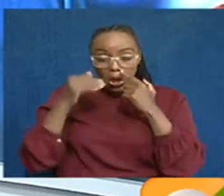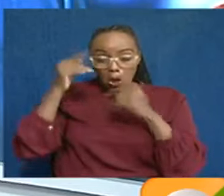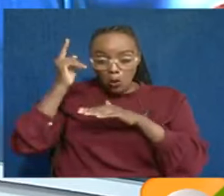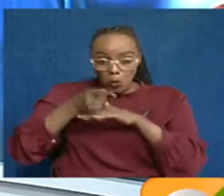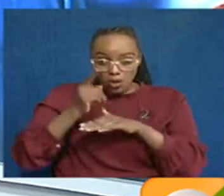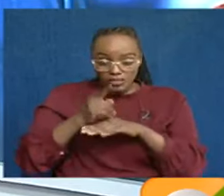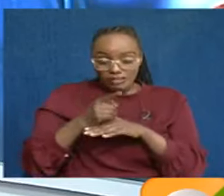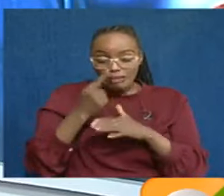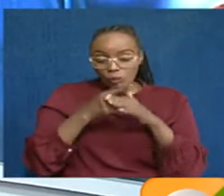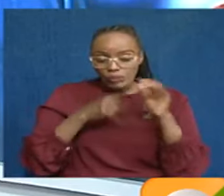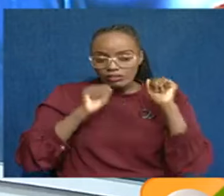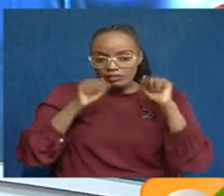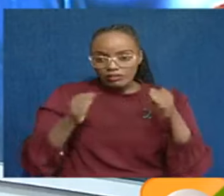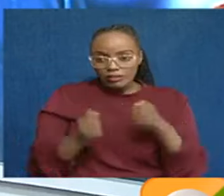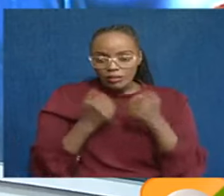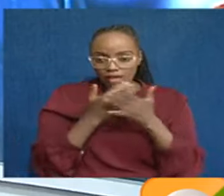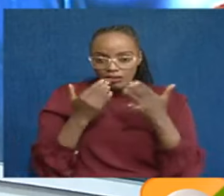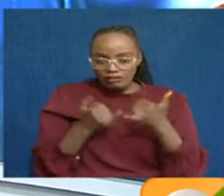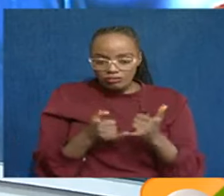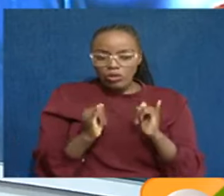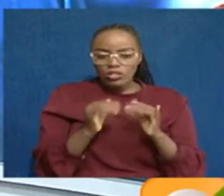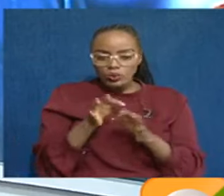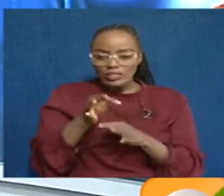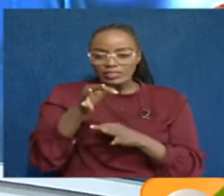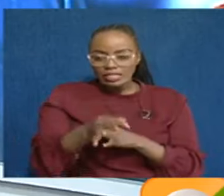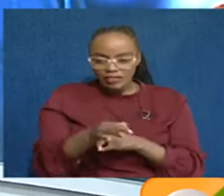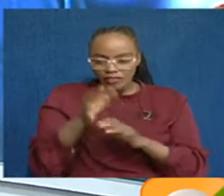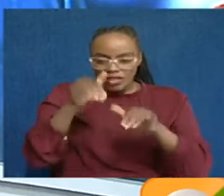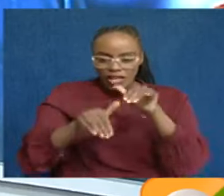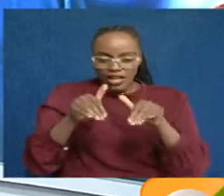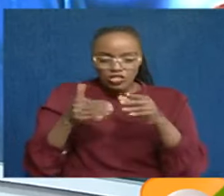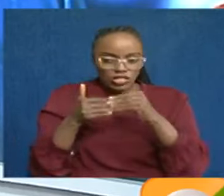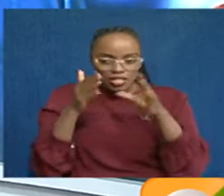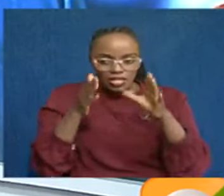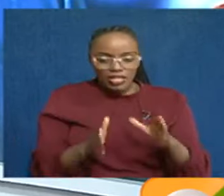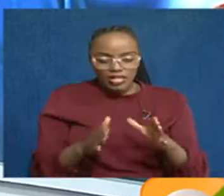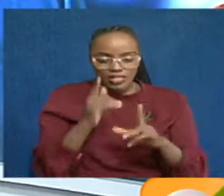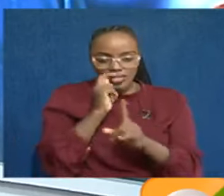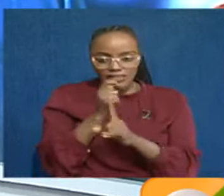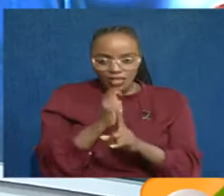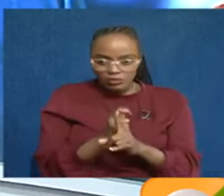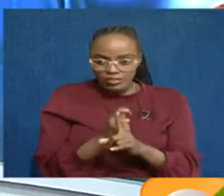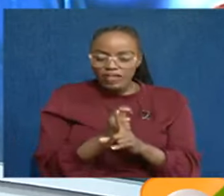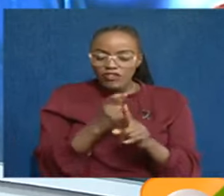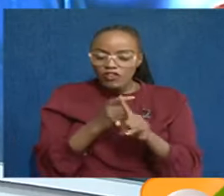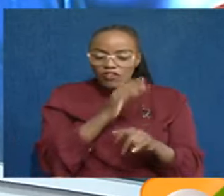the repercussions for any attempts to extend elected leaders' terms